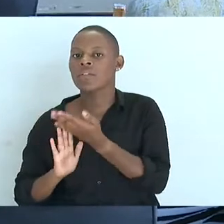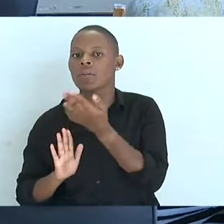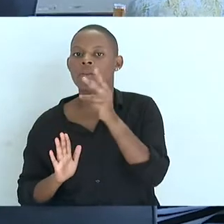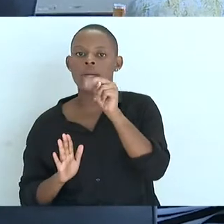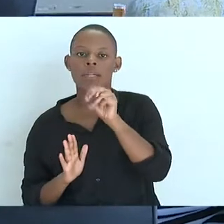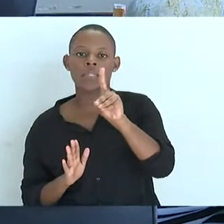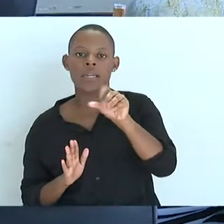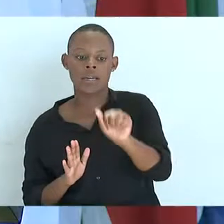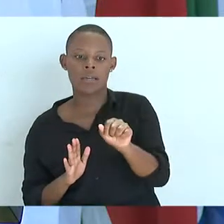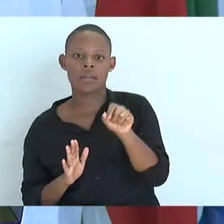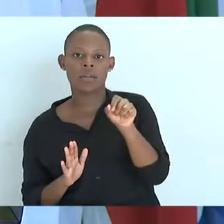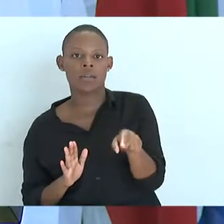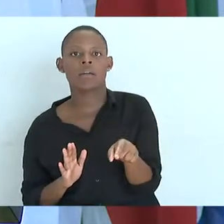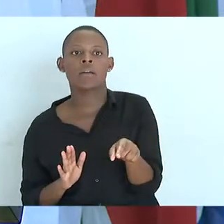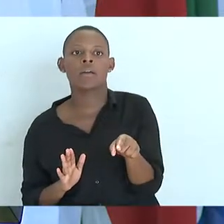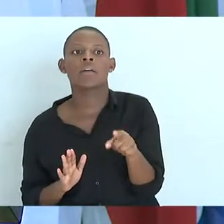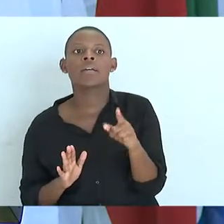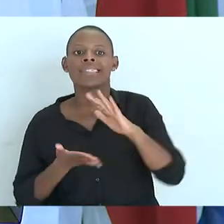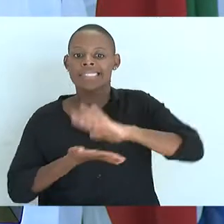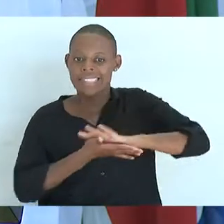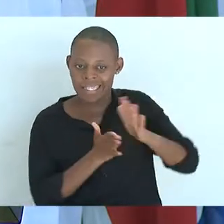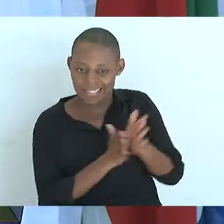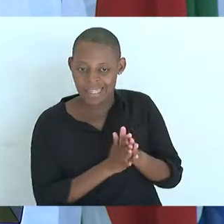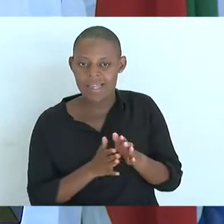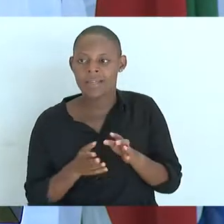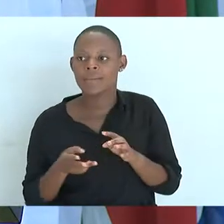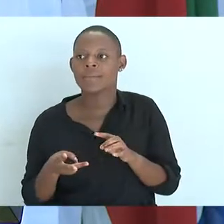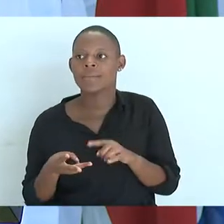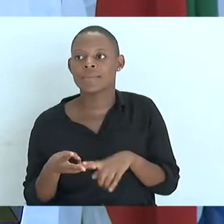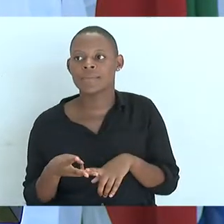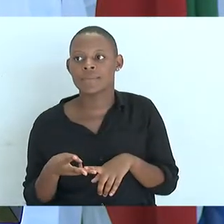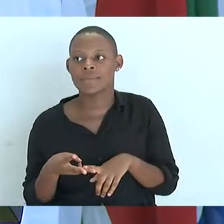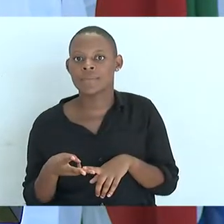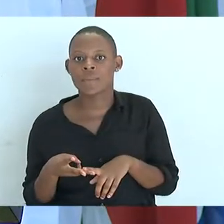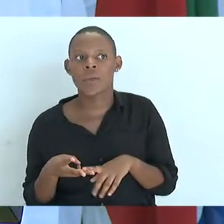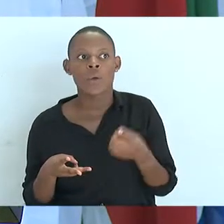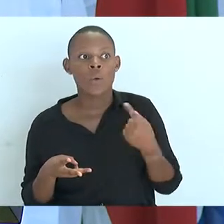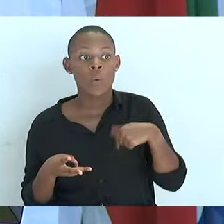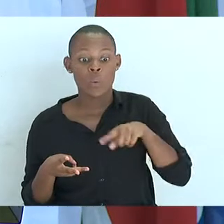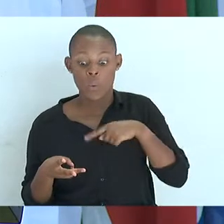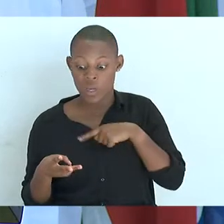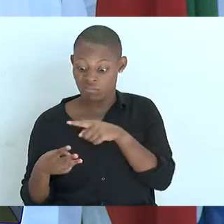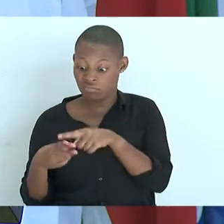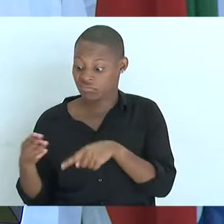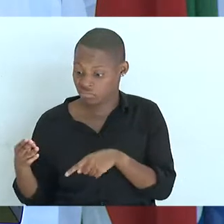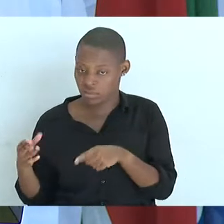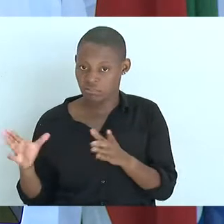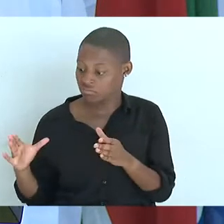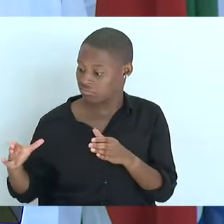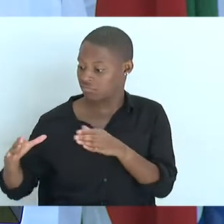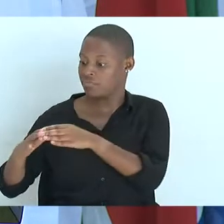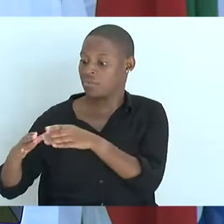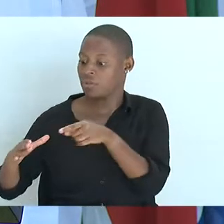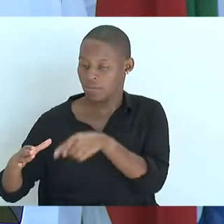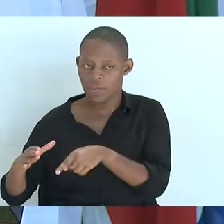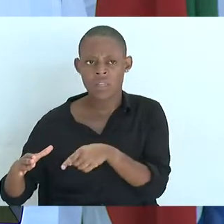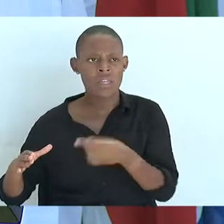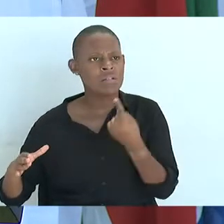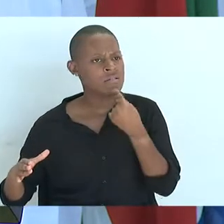NDA, SASA. We are saying together, women and youth cannot